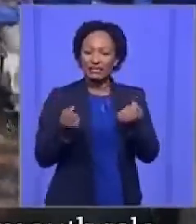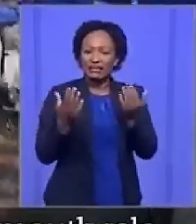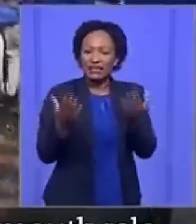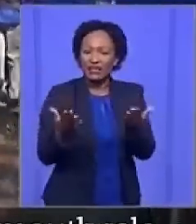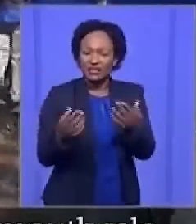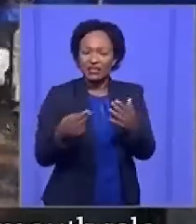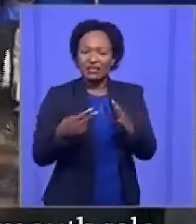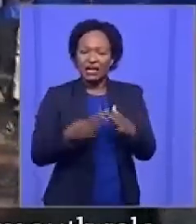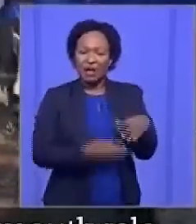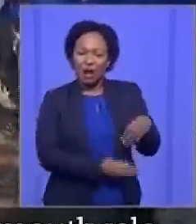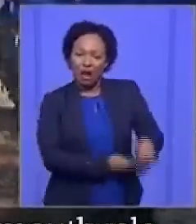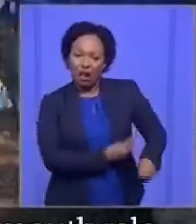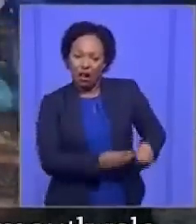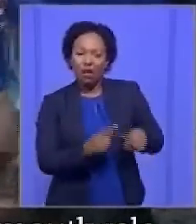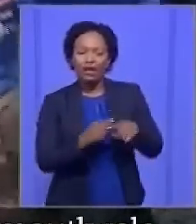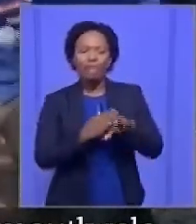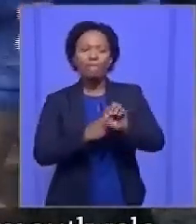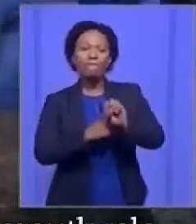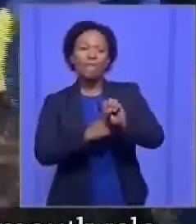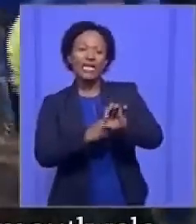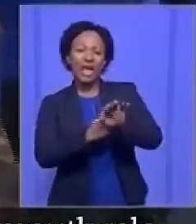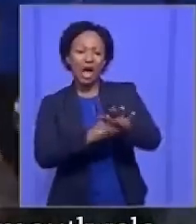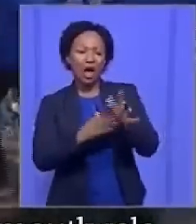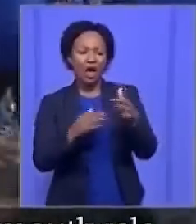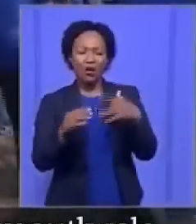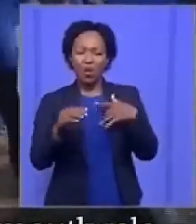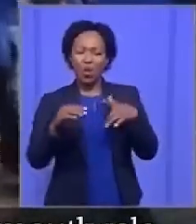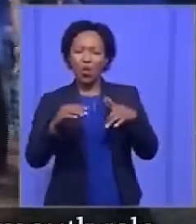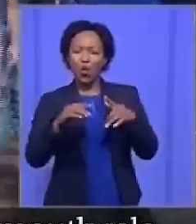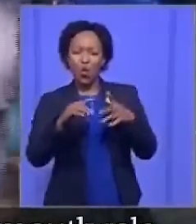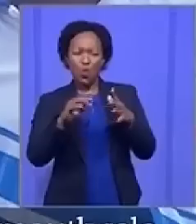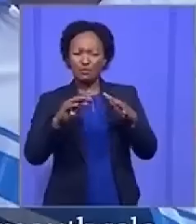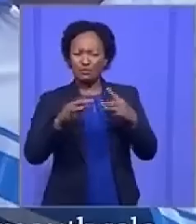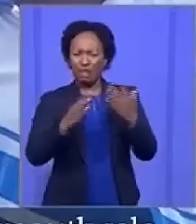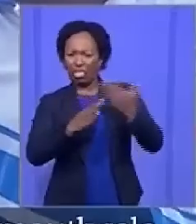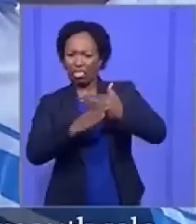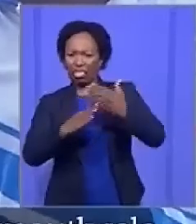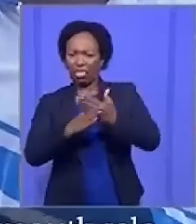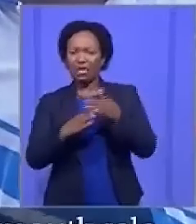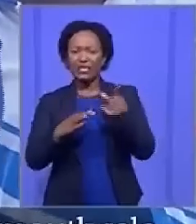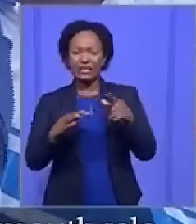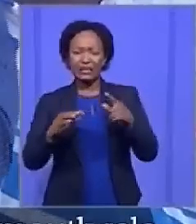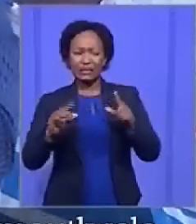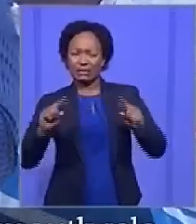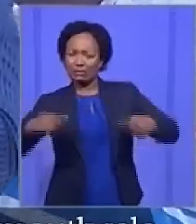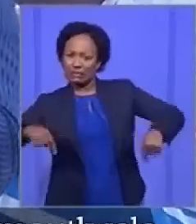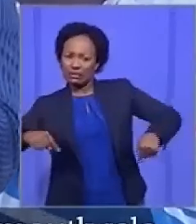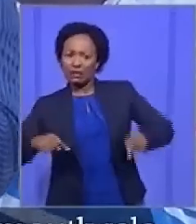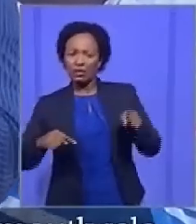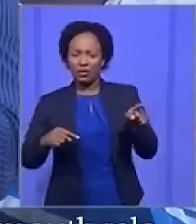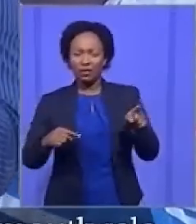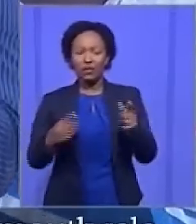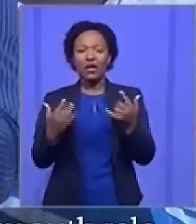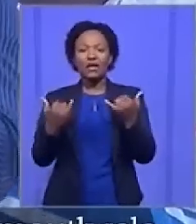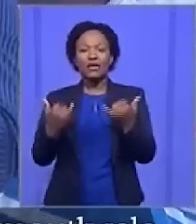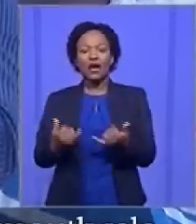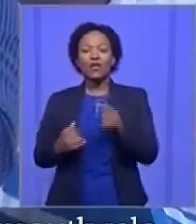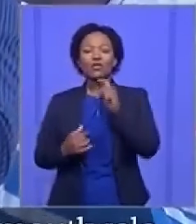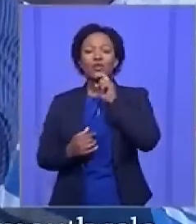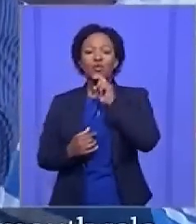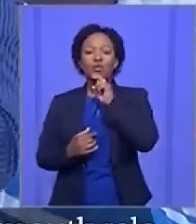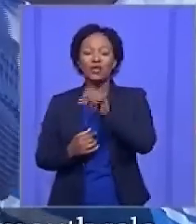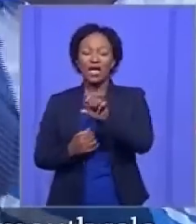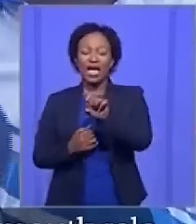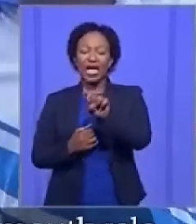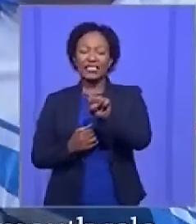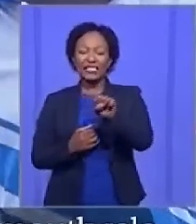le bobegakgang e le matshosetsi mo kgololosegong ya naga. Now, they're using the state security